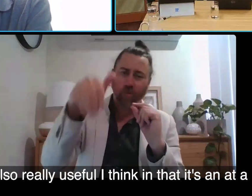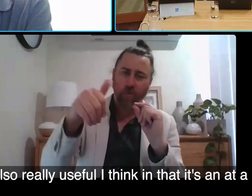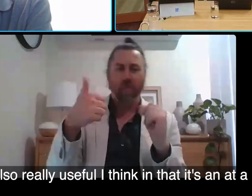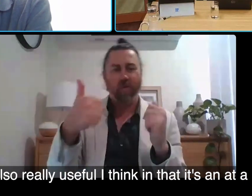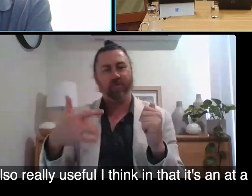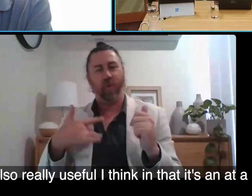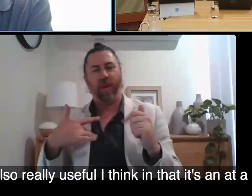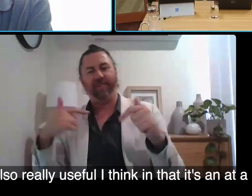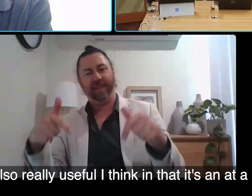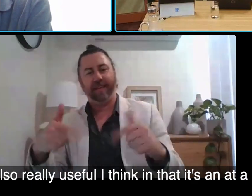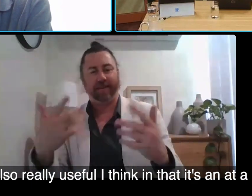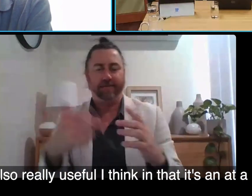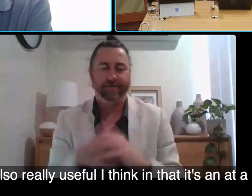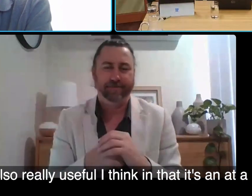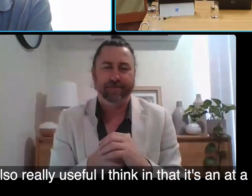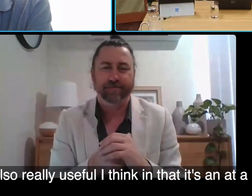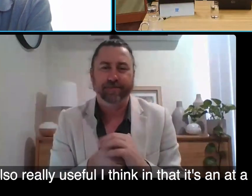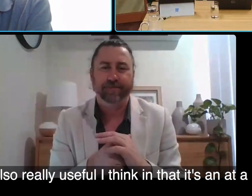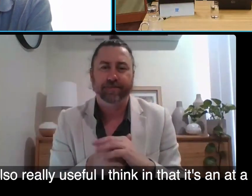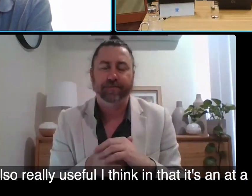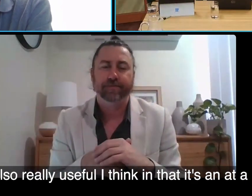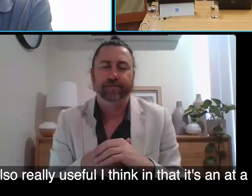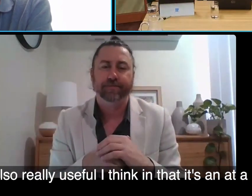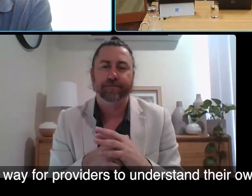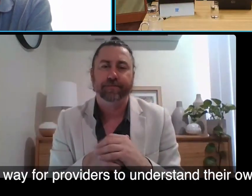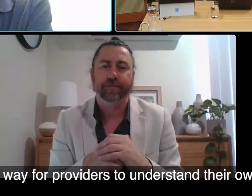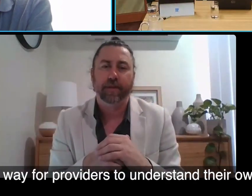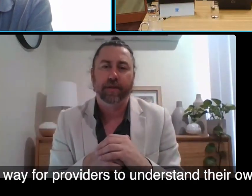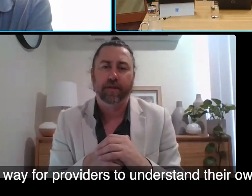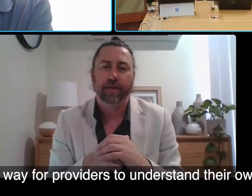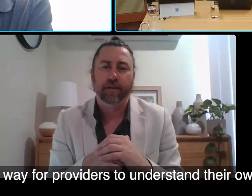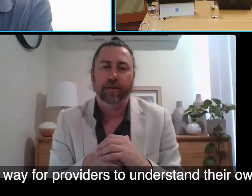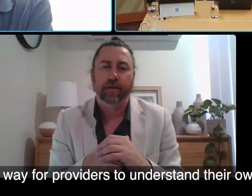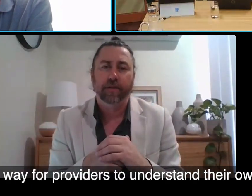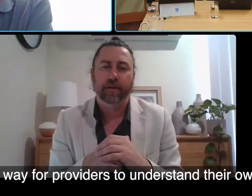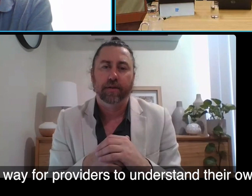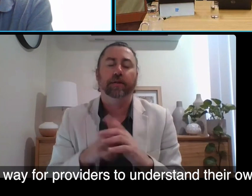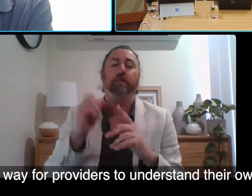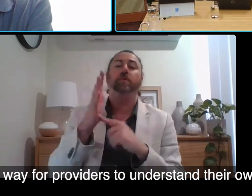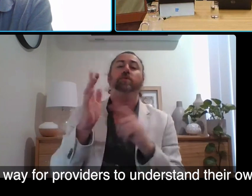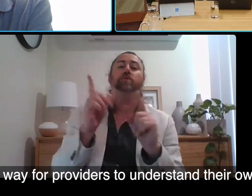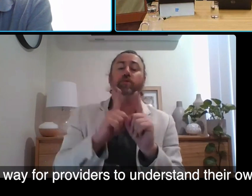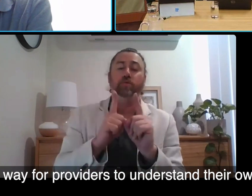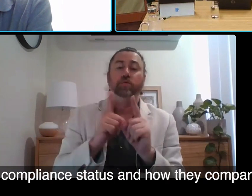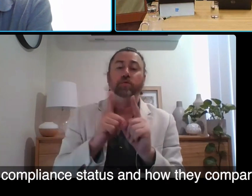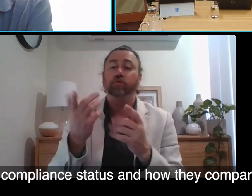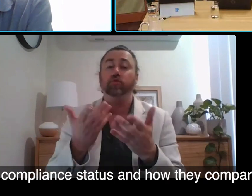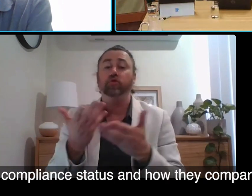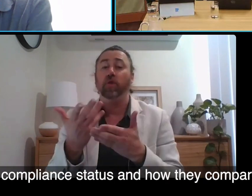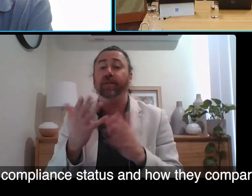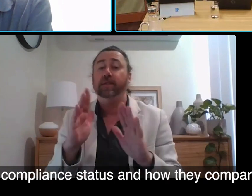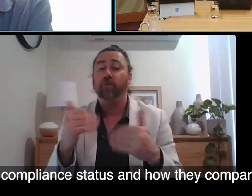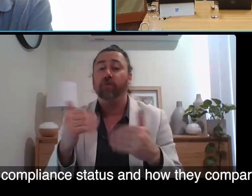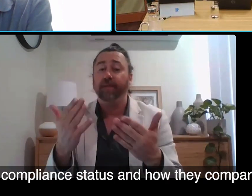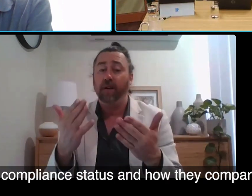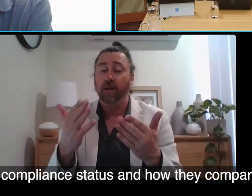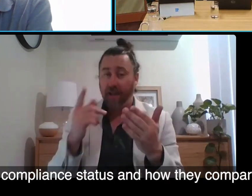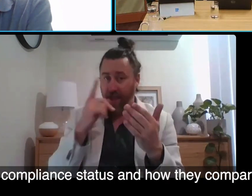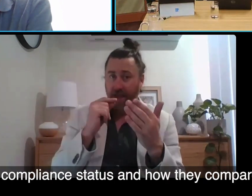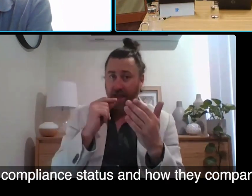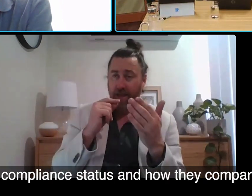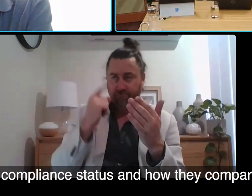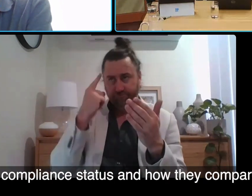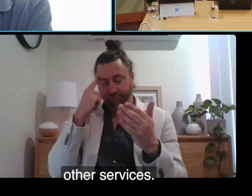really useful, I think, with that at a glance way for providers to understand their own services compliance